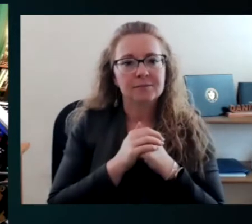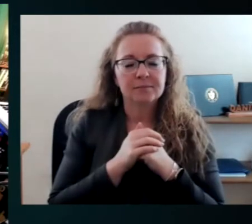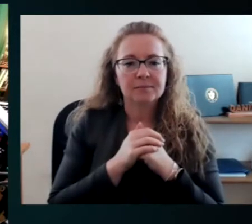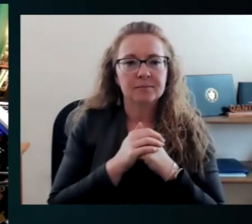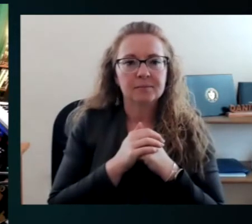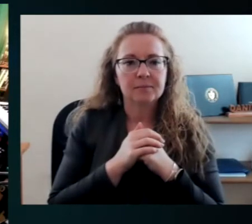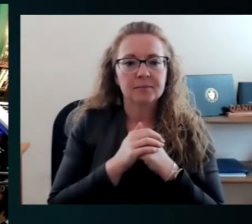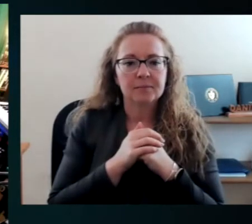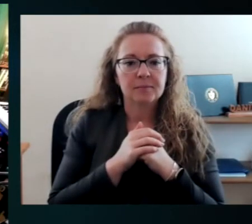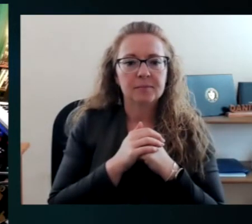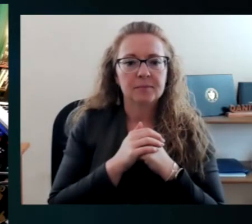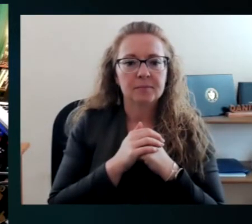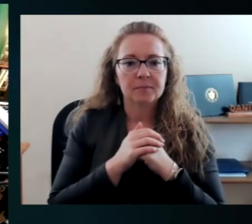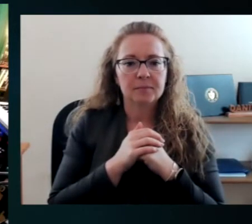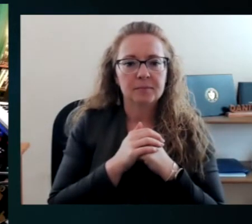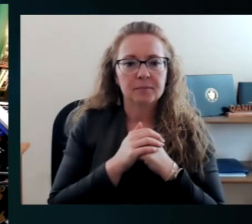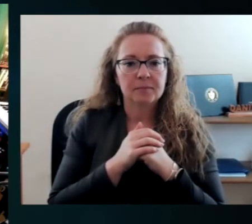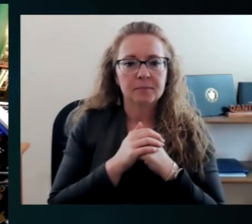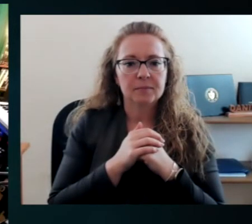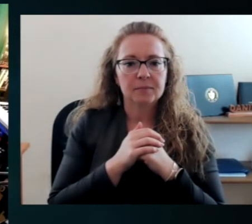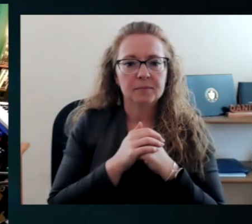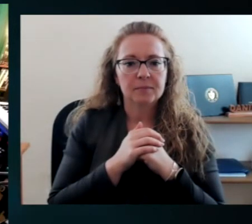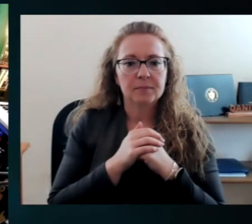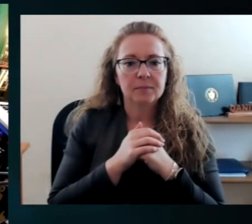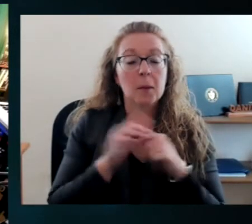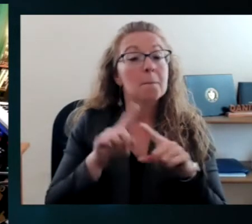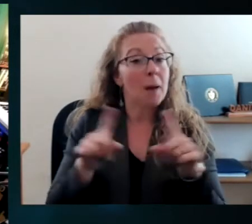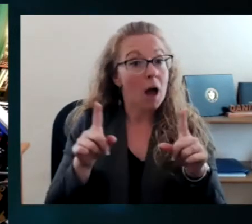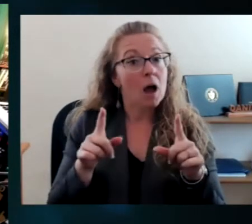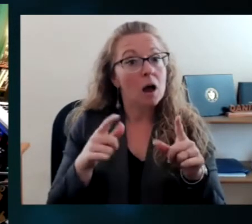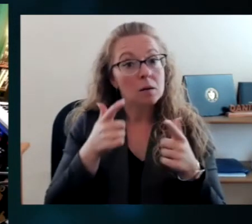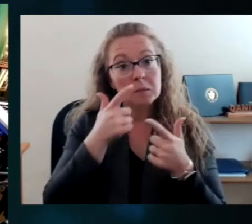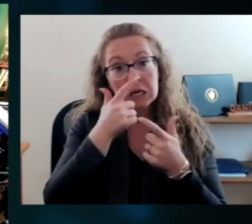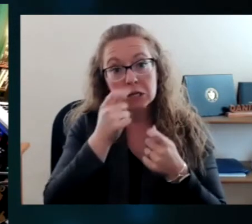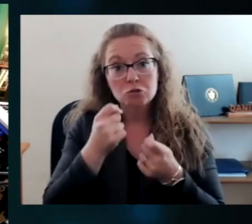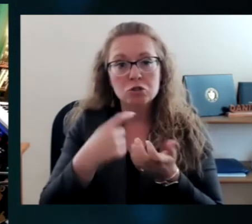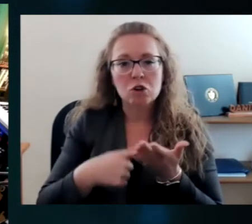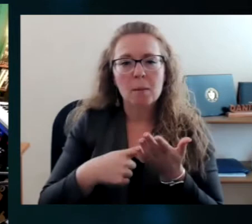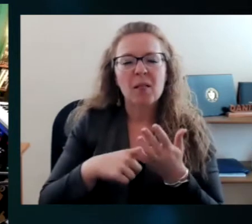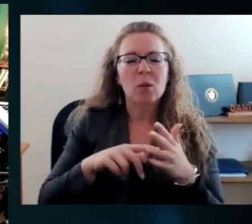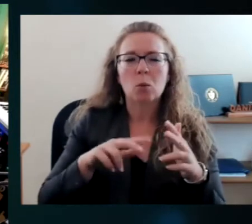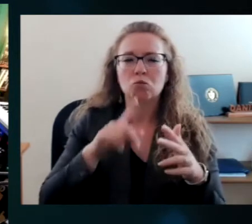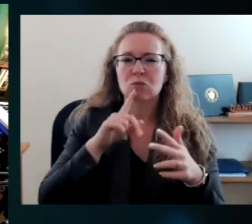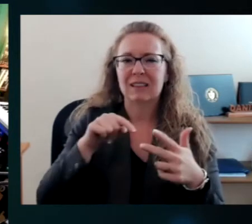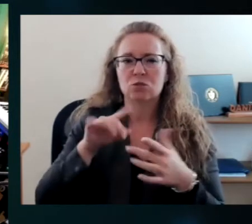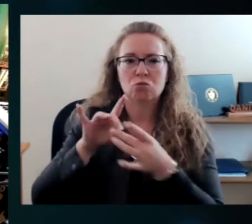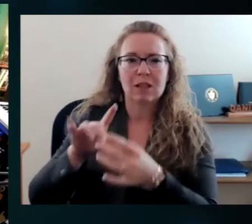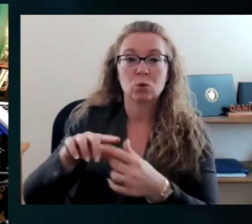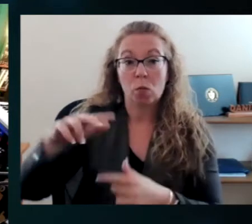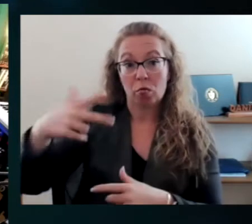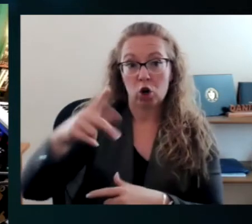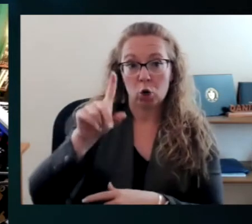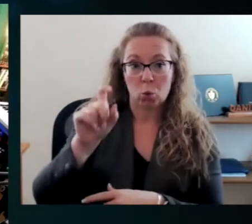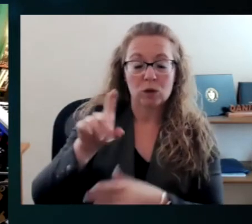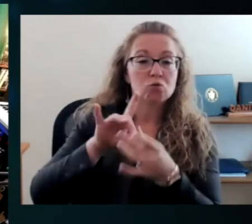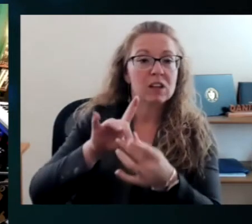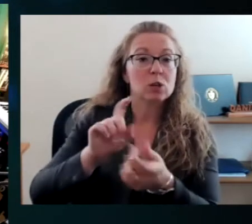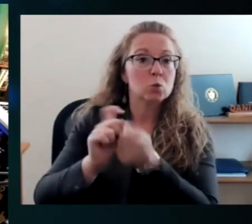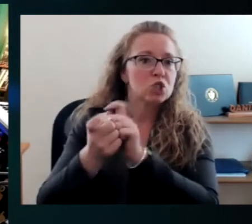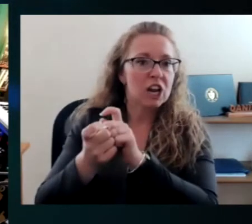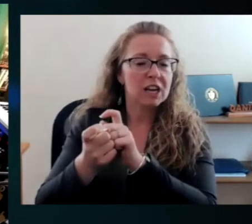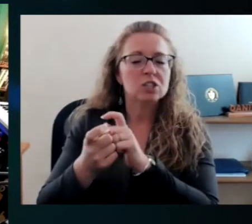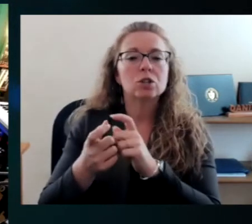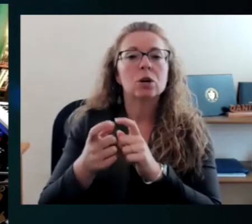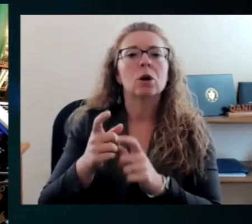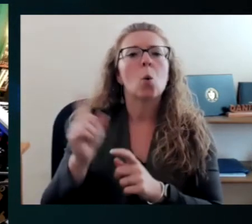But I am sort of interested in talking a little bit, this goes to the third question, actions toward change, where responsibility for